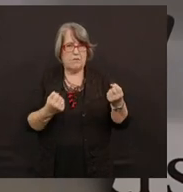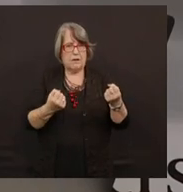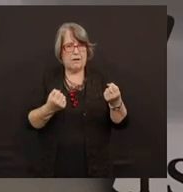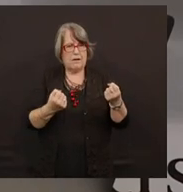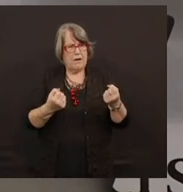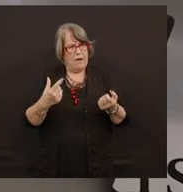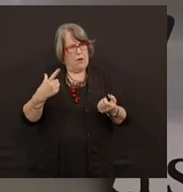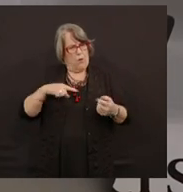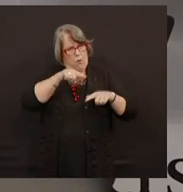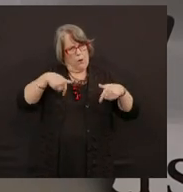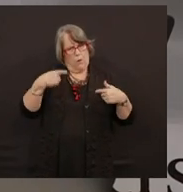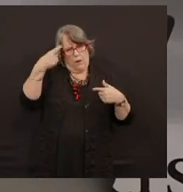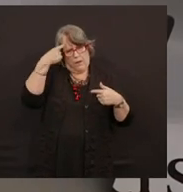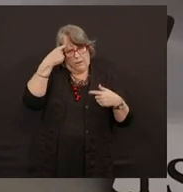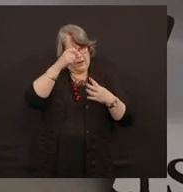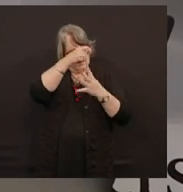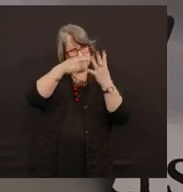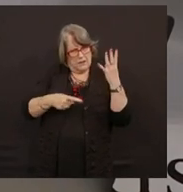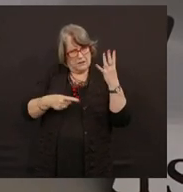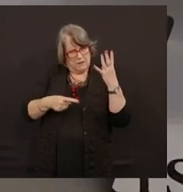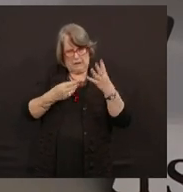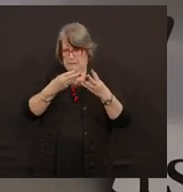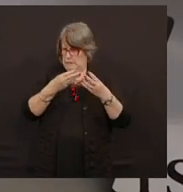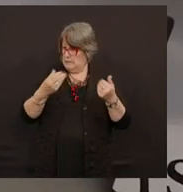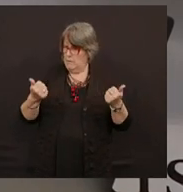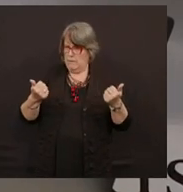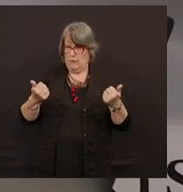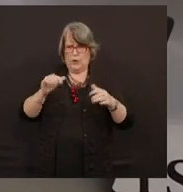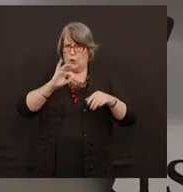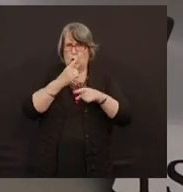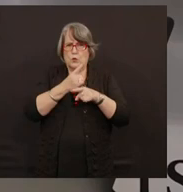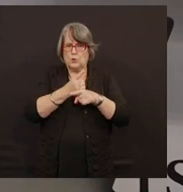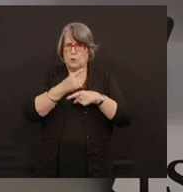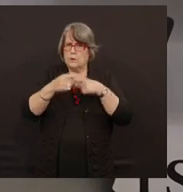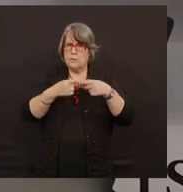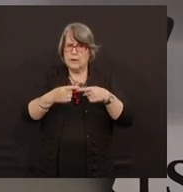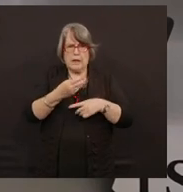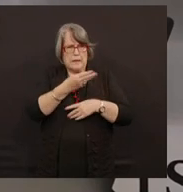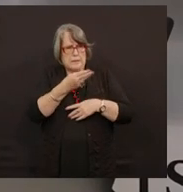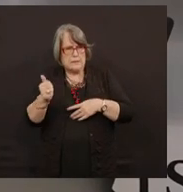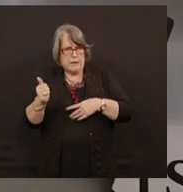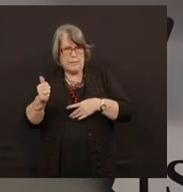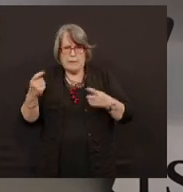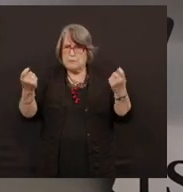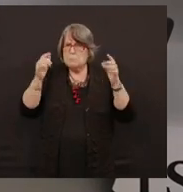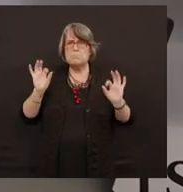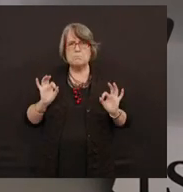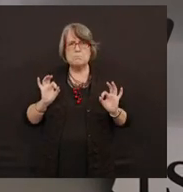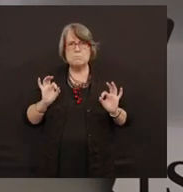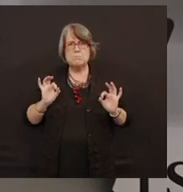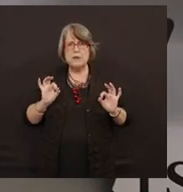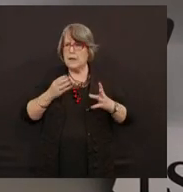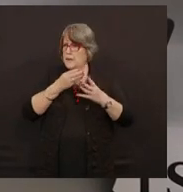do we think that having a disability is something that you don't talk about, something that you don't celebrate, something